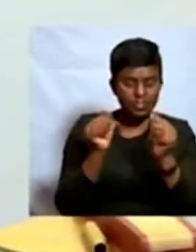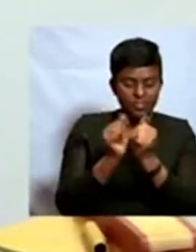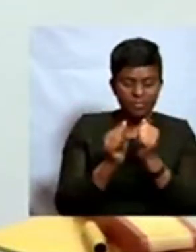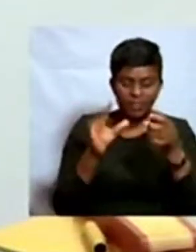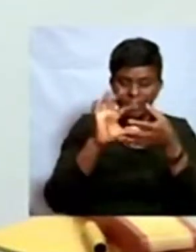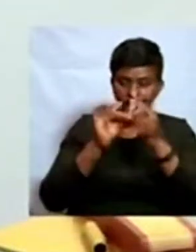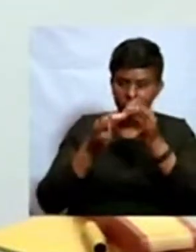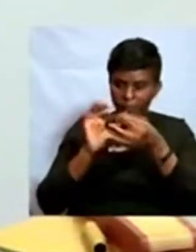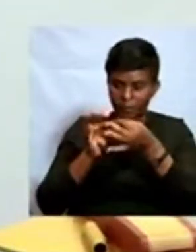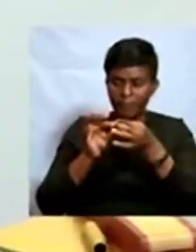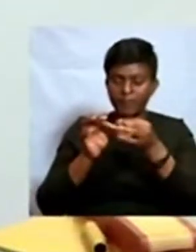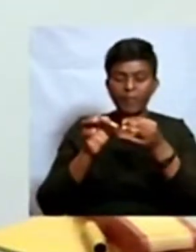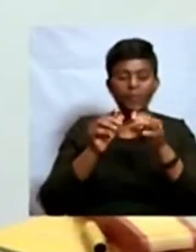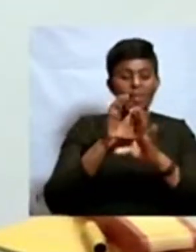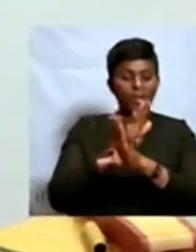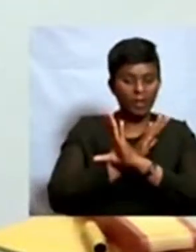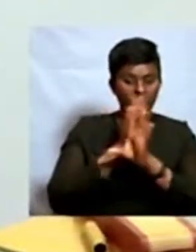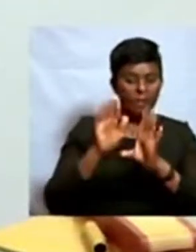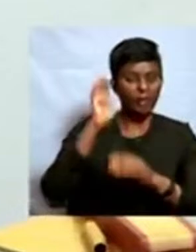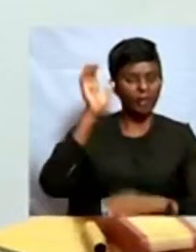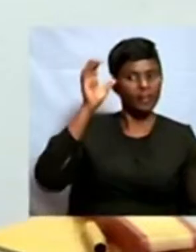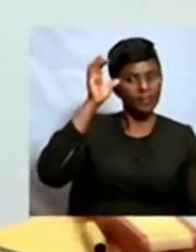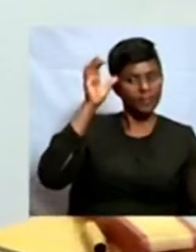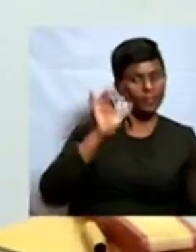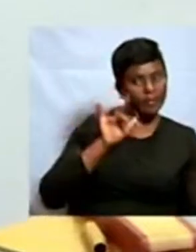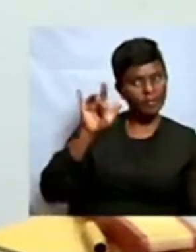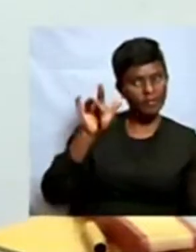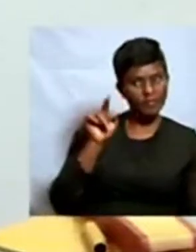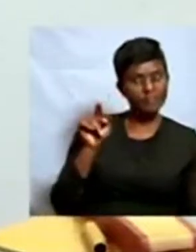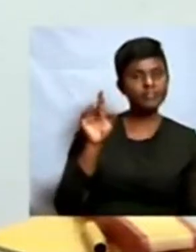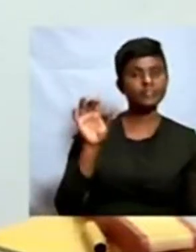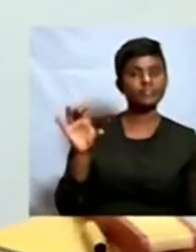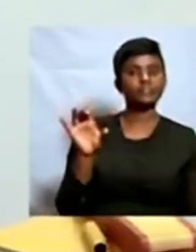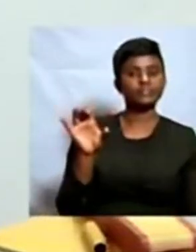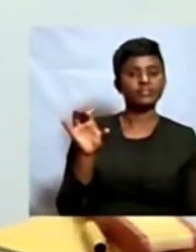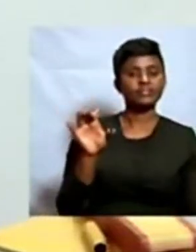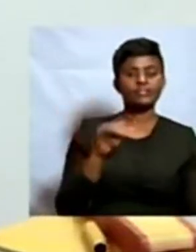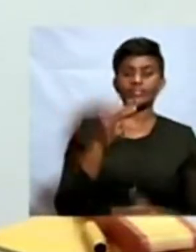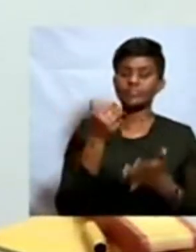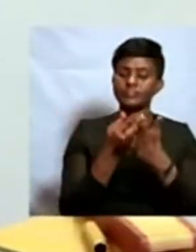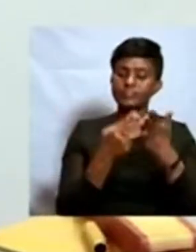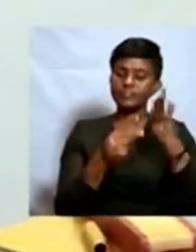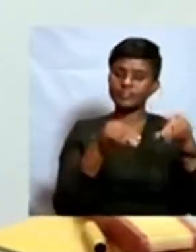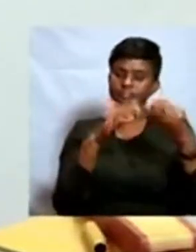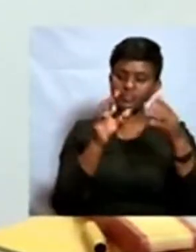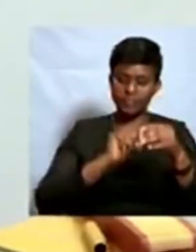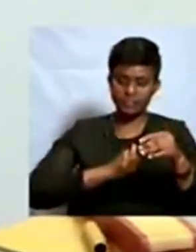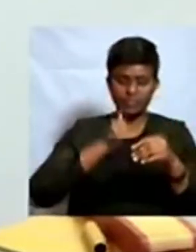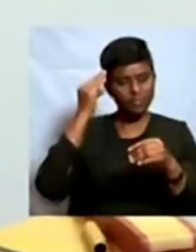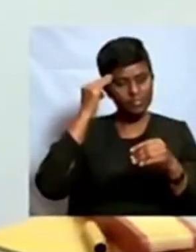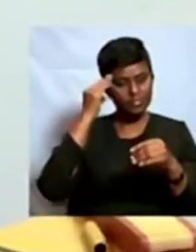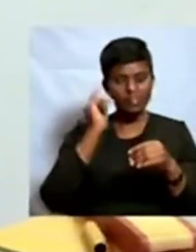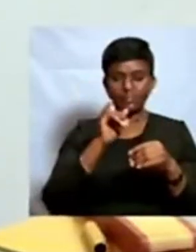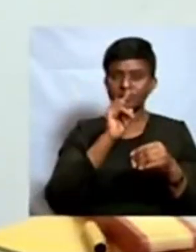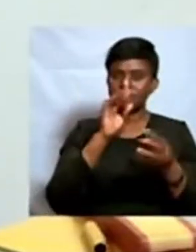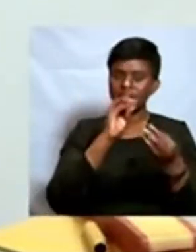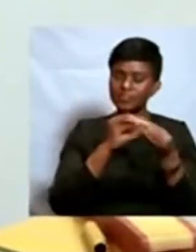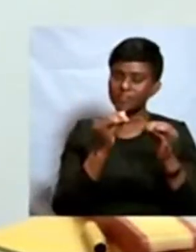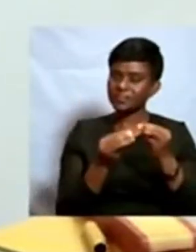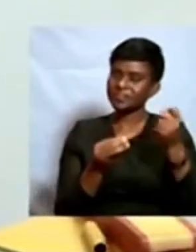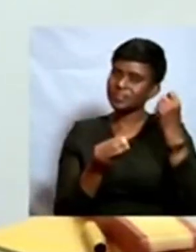alignment of Zambia's civil aviation sector. Miscellaneous provisions. We note also that Section